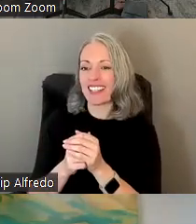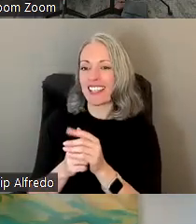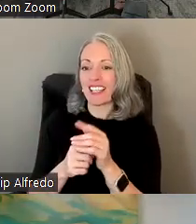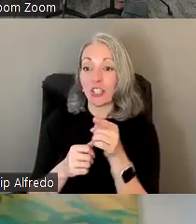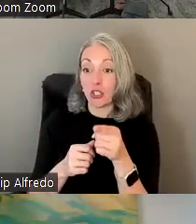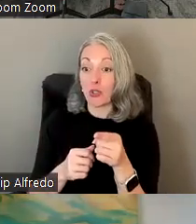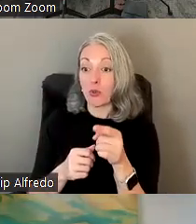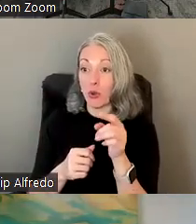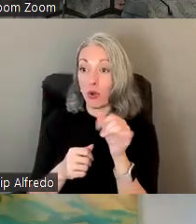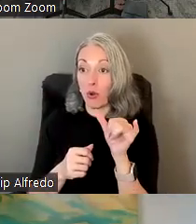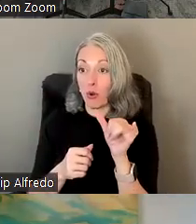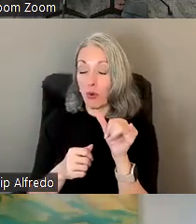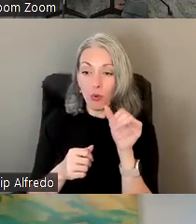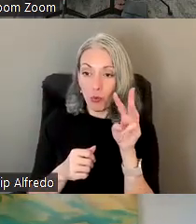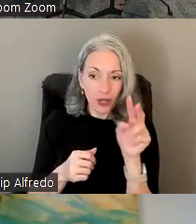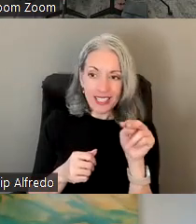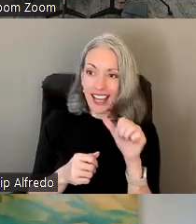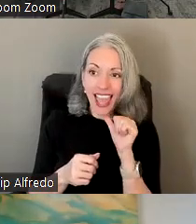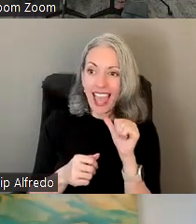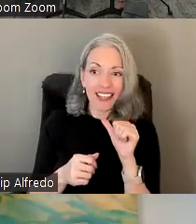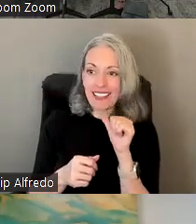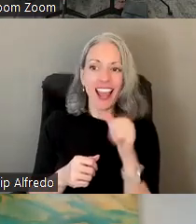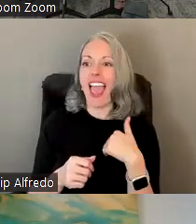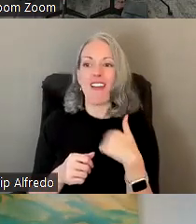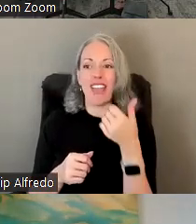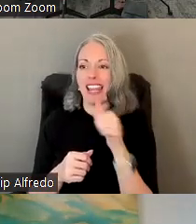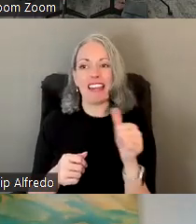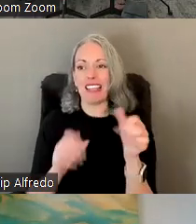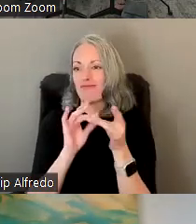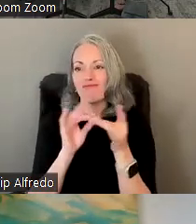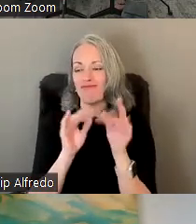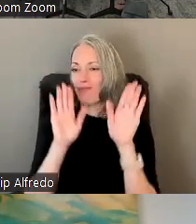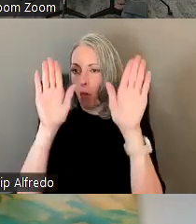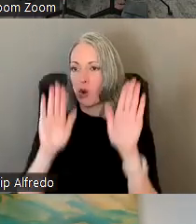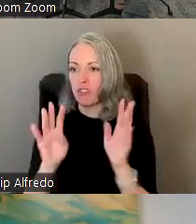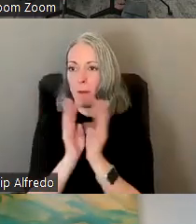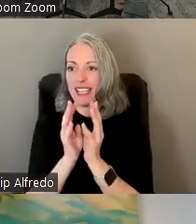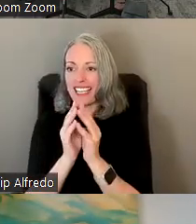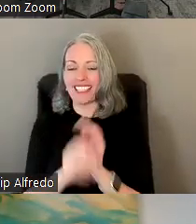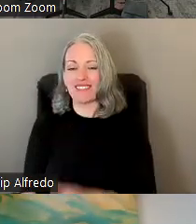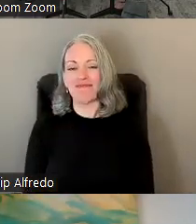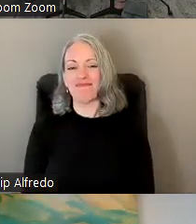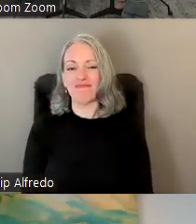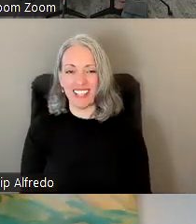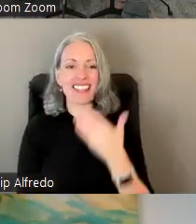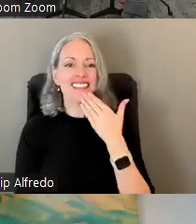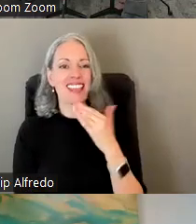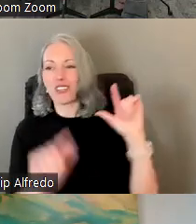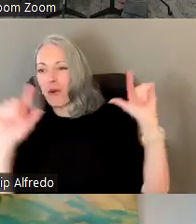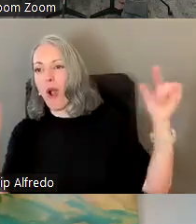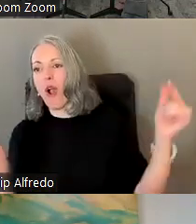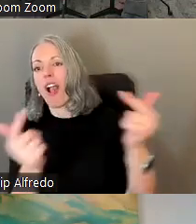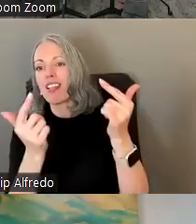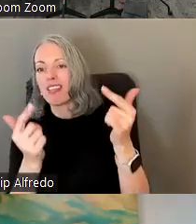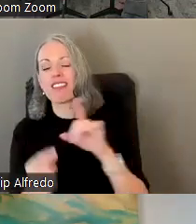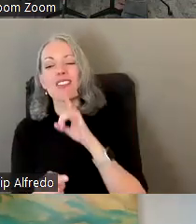comments? No, thank you. Okay. A great meeting. Yeah, thank you, everyone.